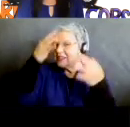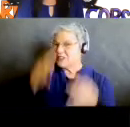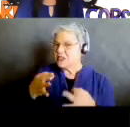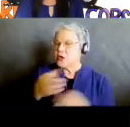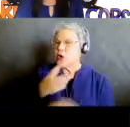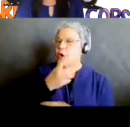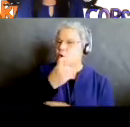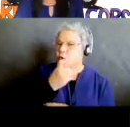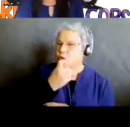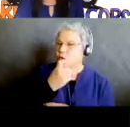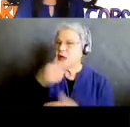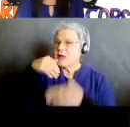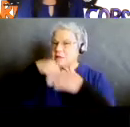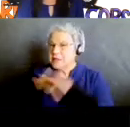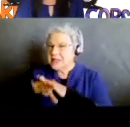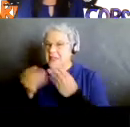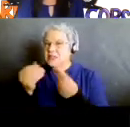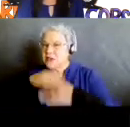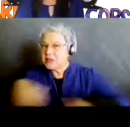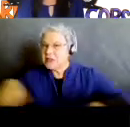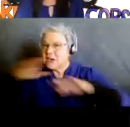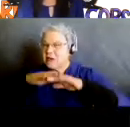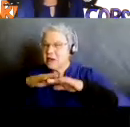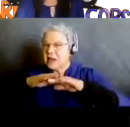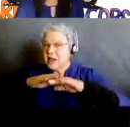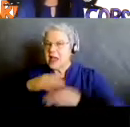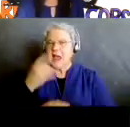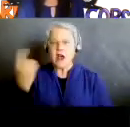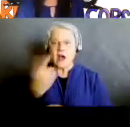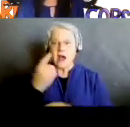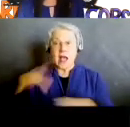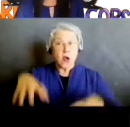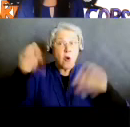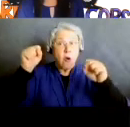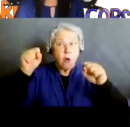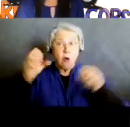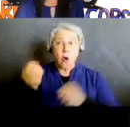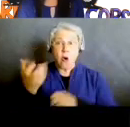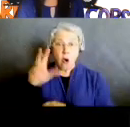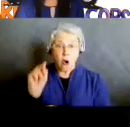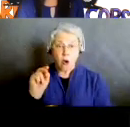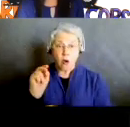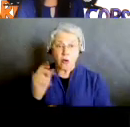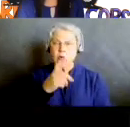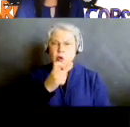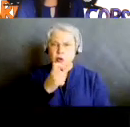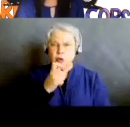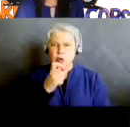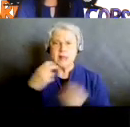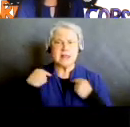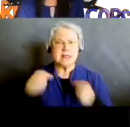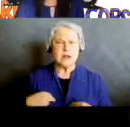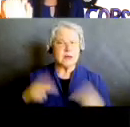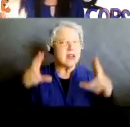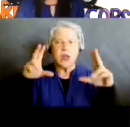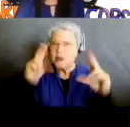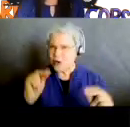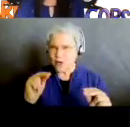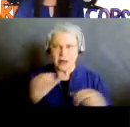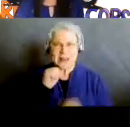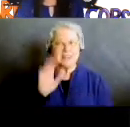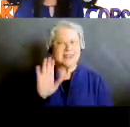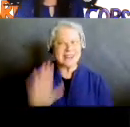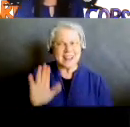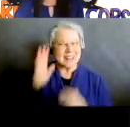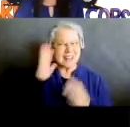into the territory, or exclusive ownership over who and what counts as human. Okay,